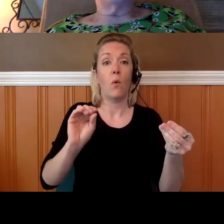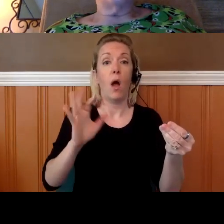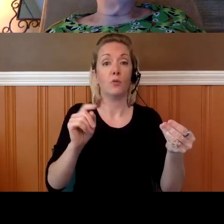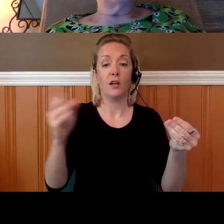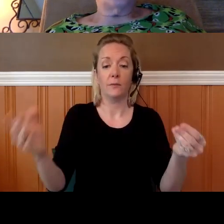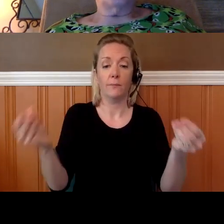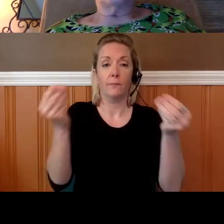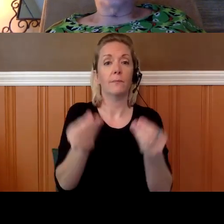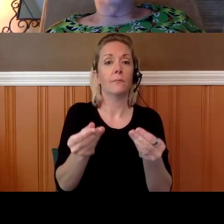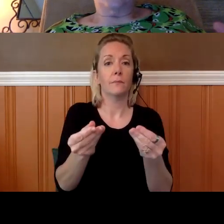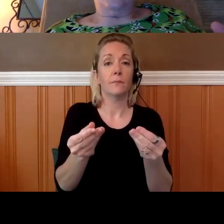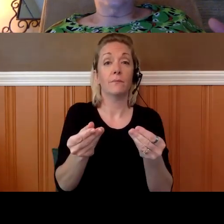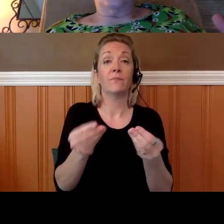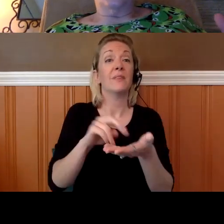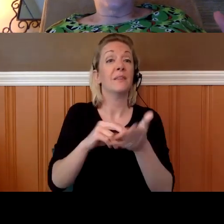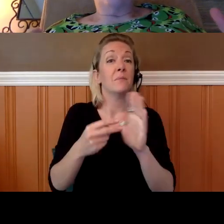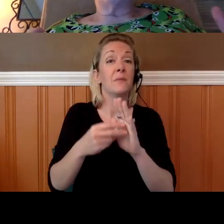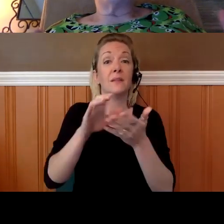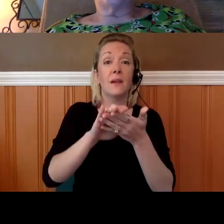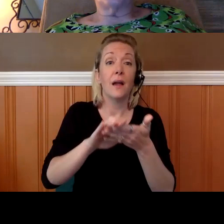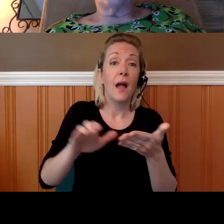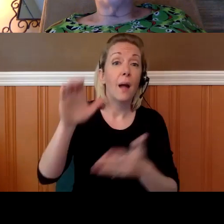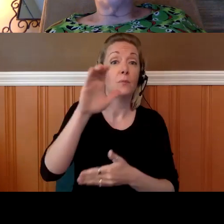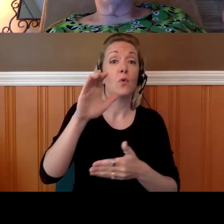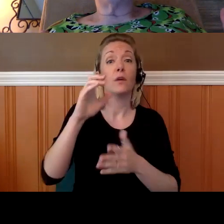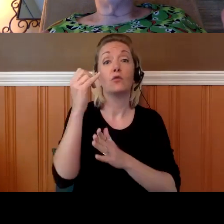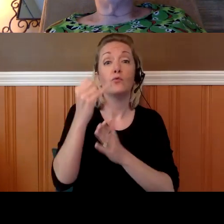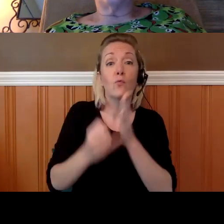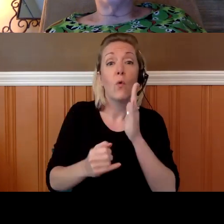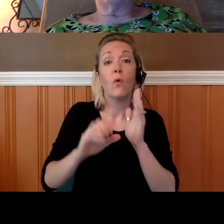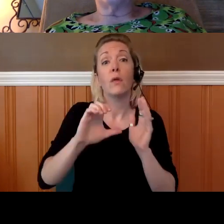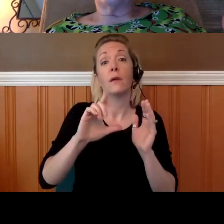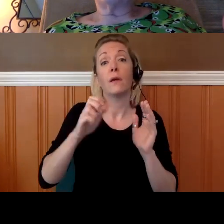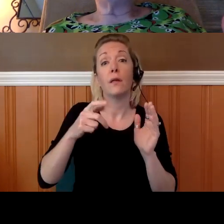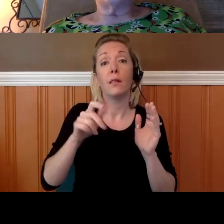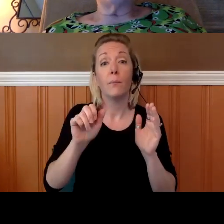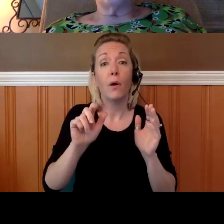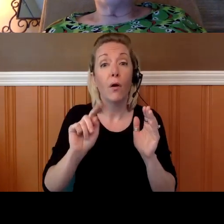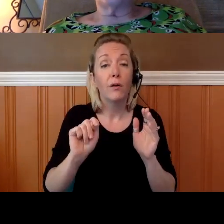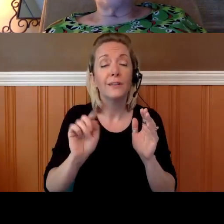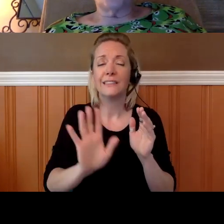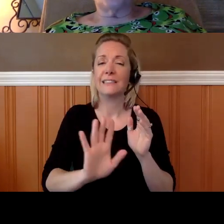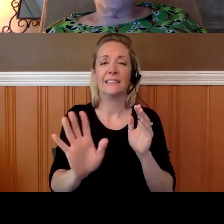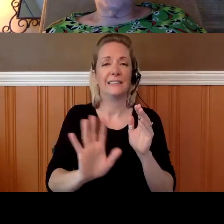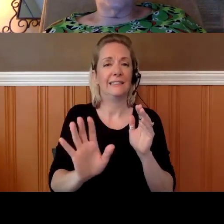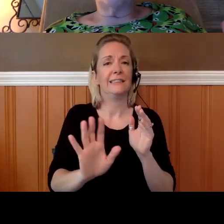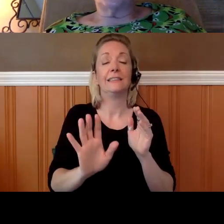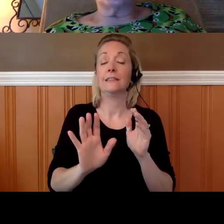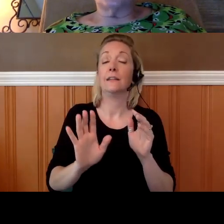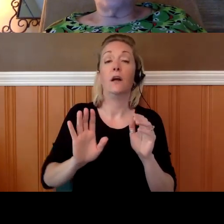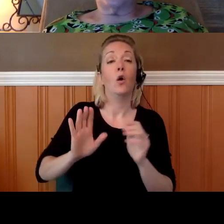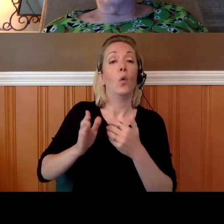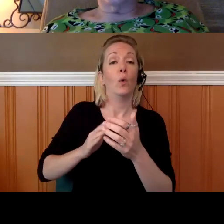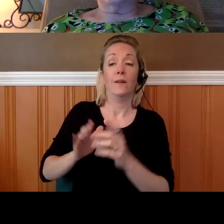nothing abstract. I take a photo of the very, very favorite, most motivating,